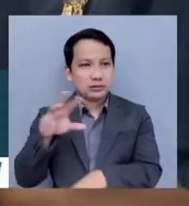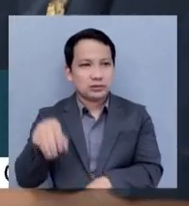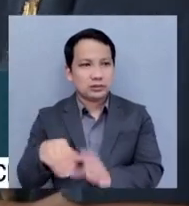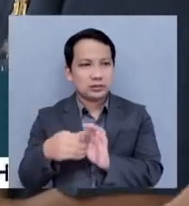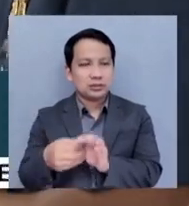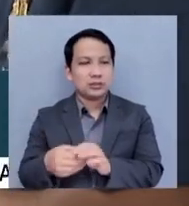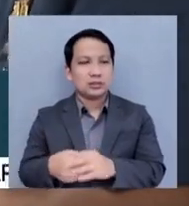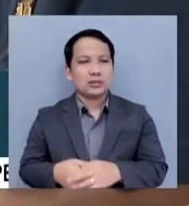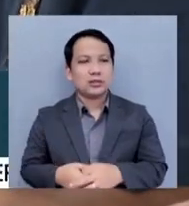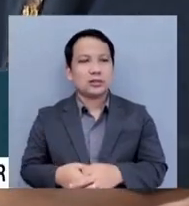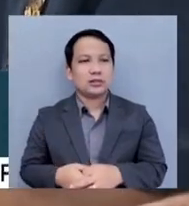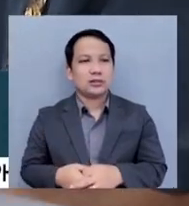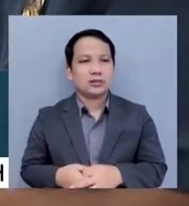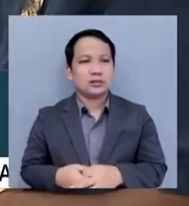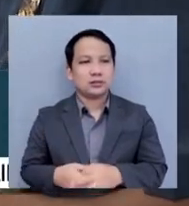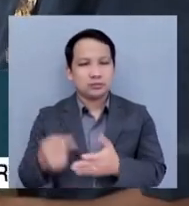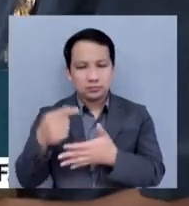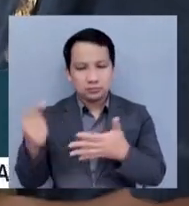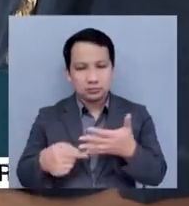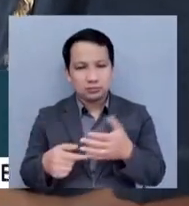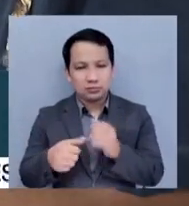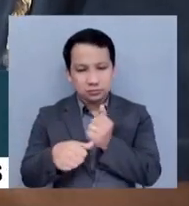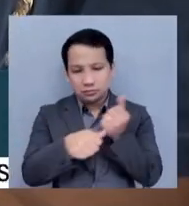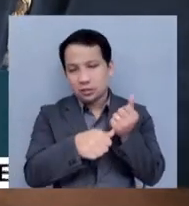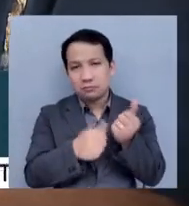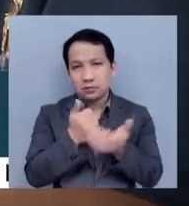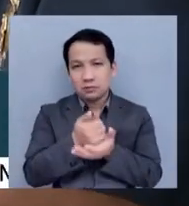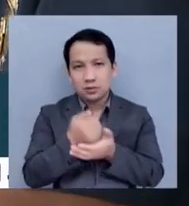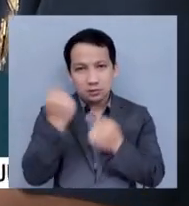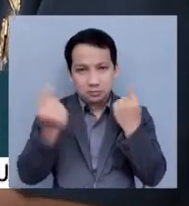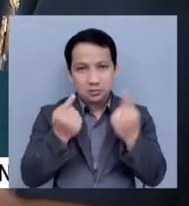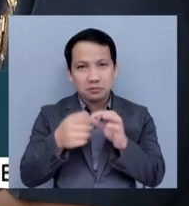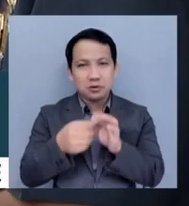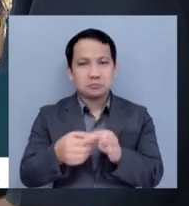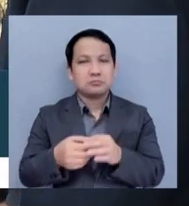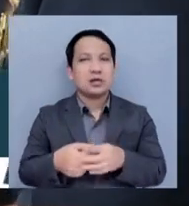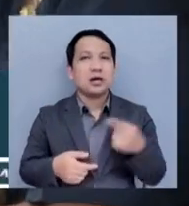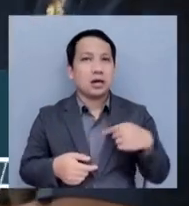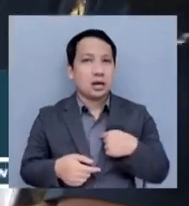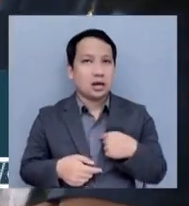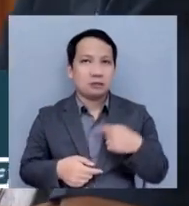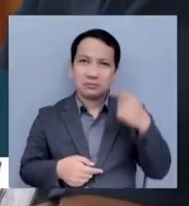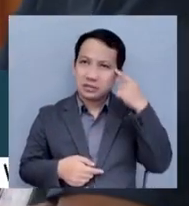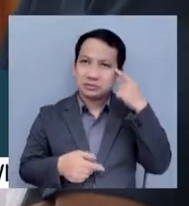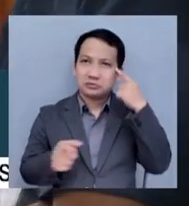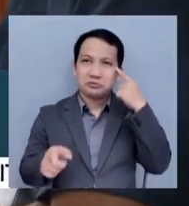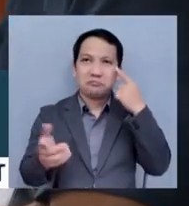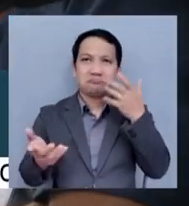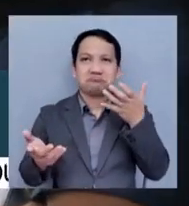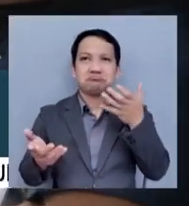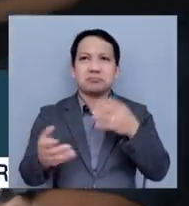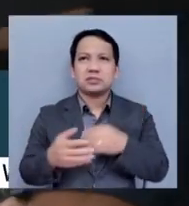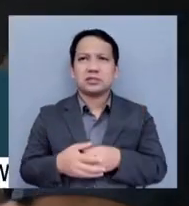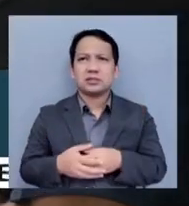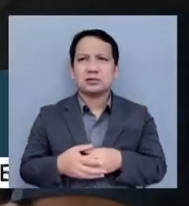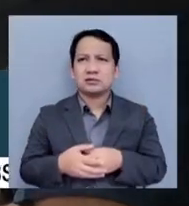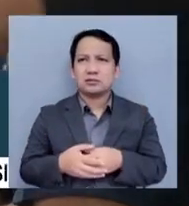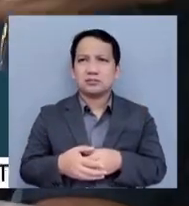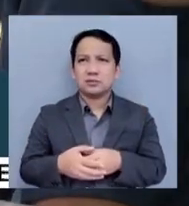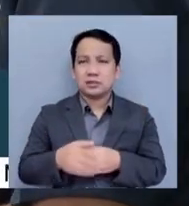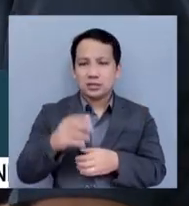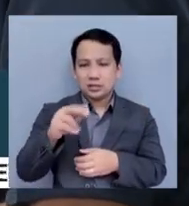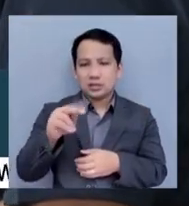insofar as the inquiry in aid of legislation is concerned. I think that the NAPOLCO and